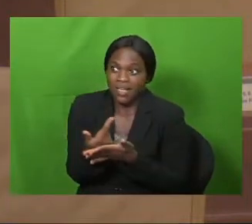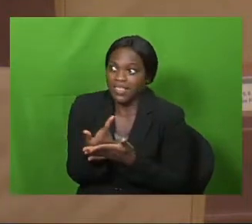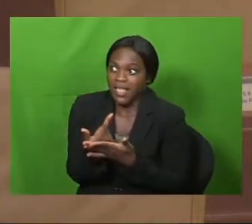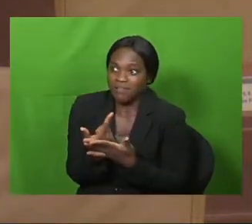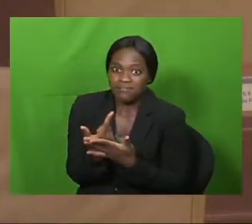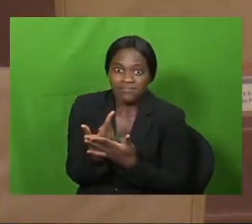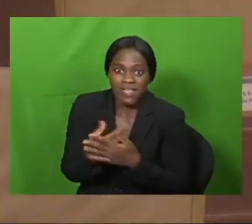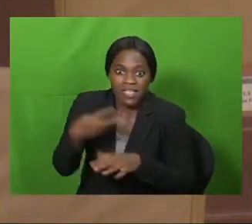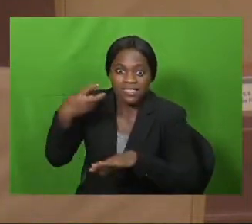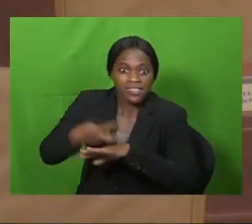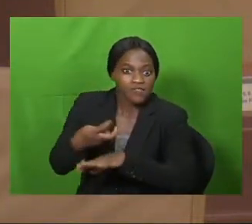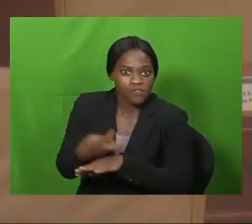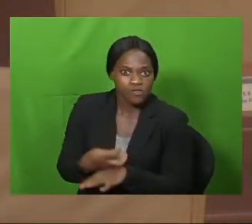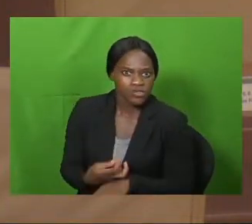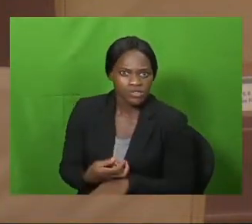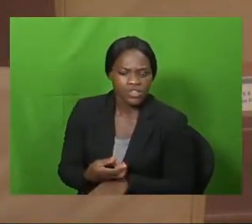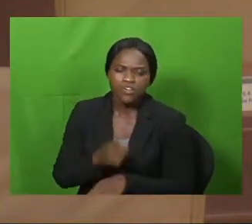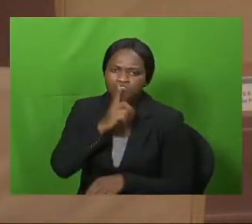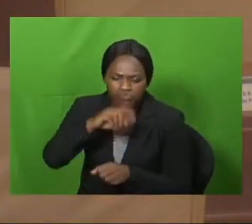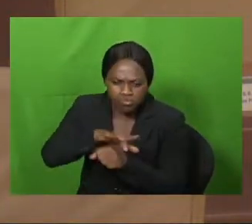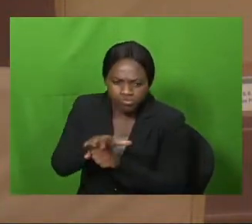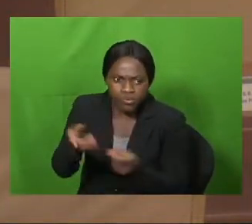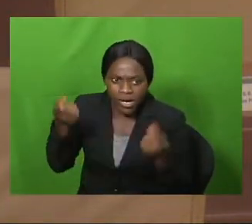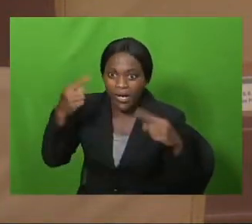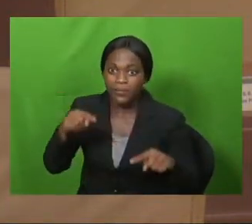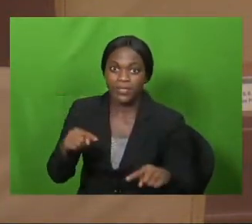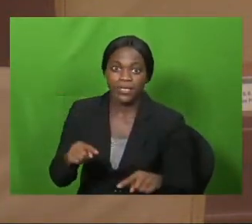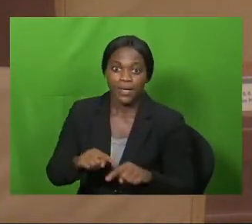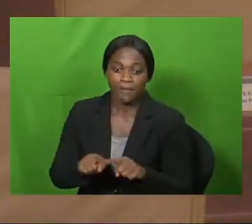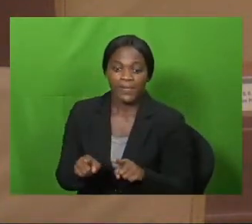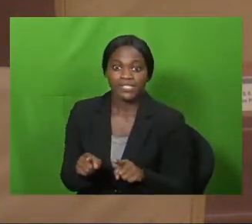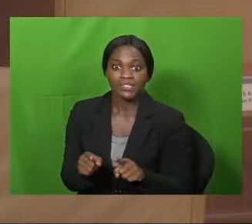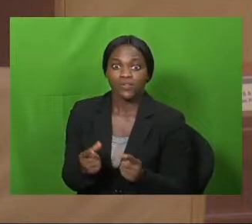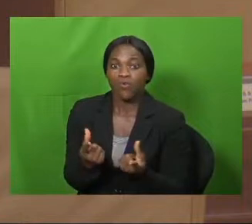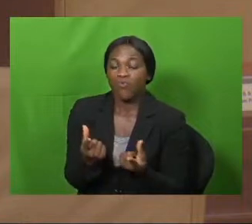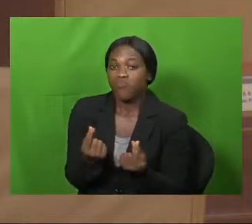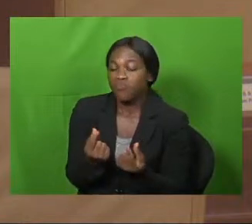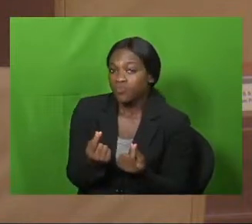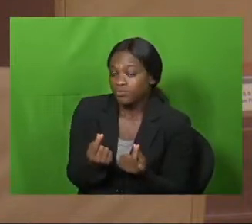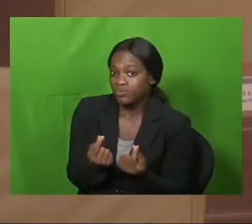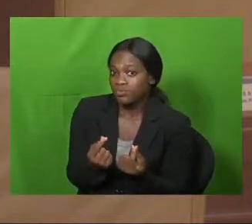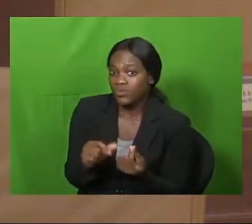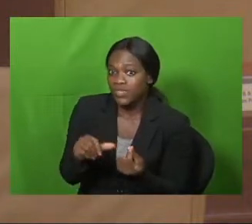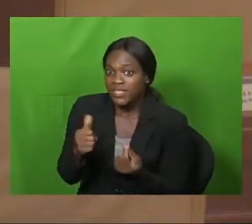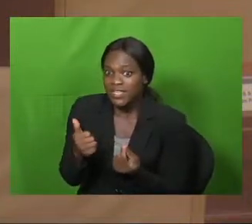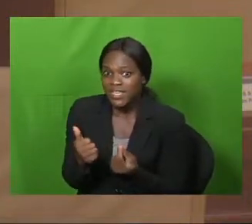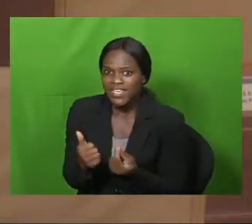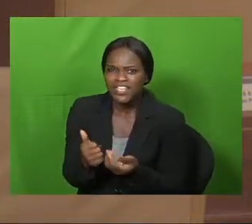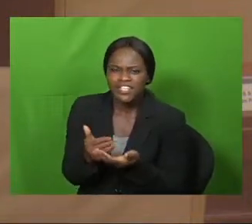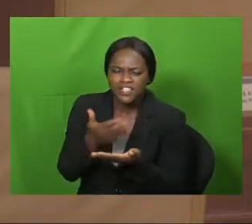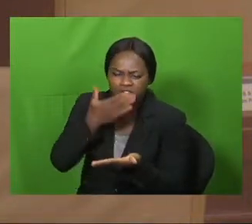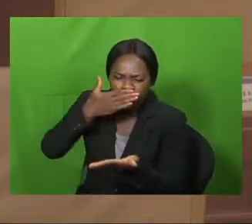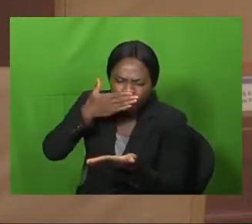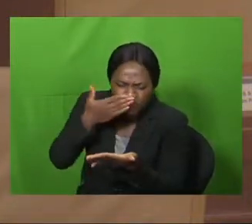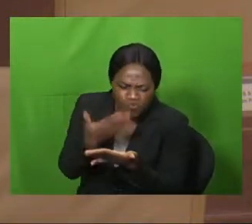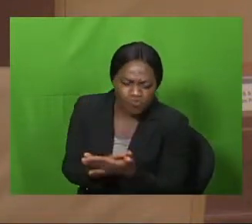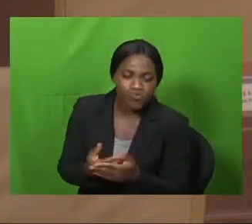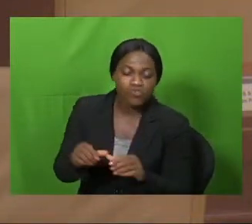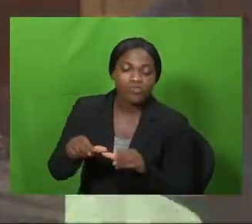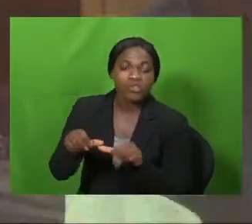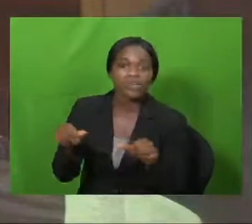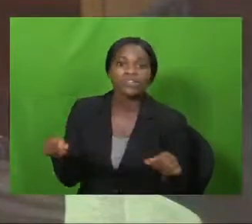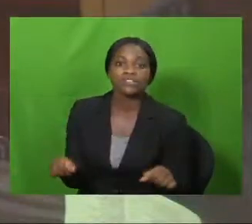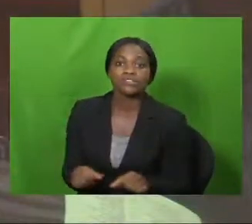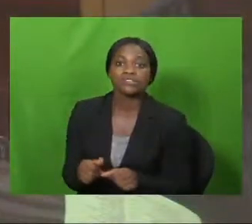true that COVID has happened. But what you do in any Proper dispensation is that you